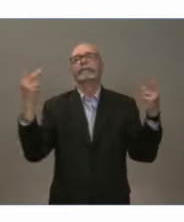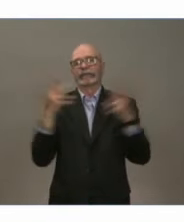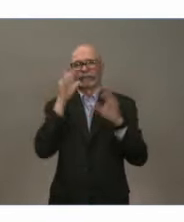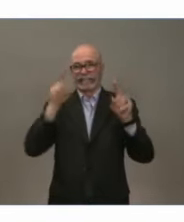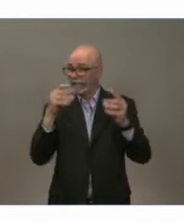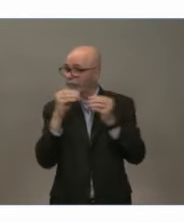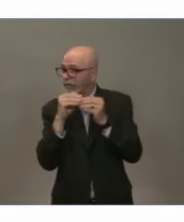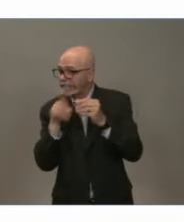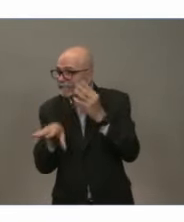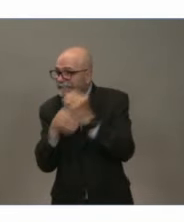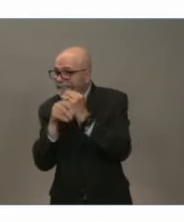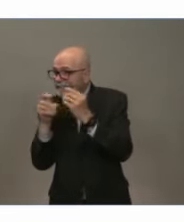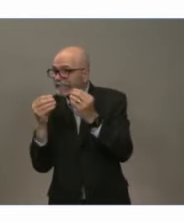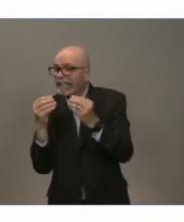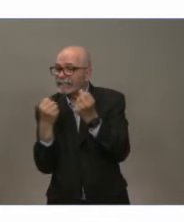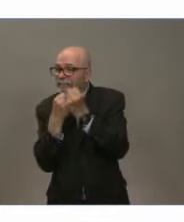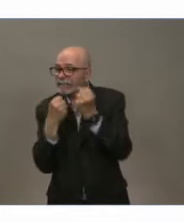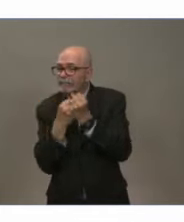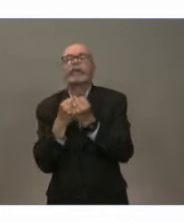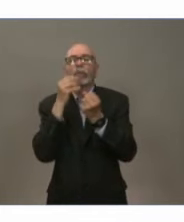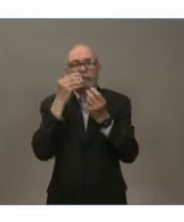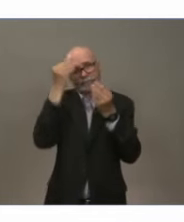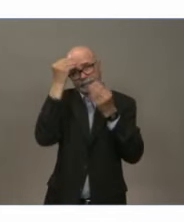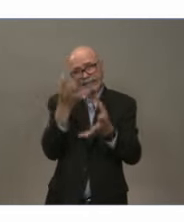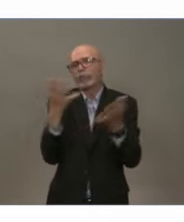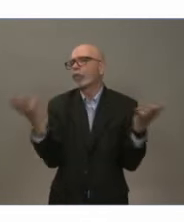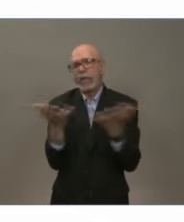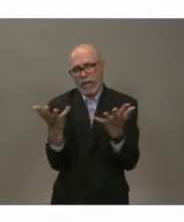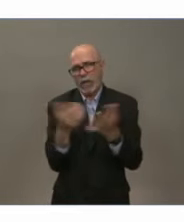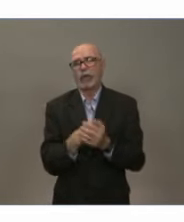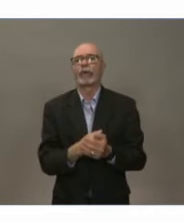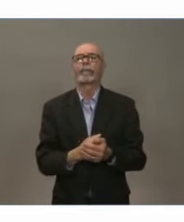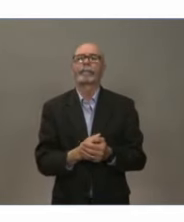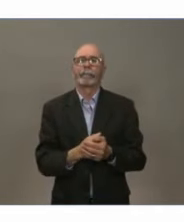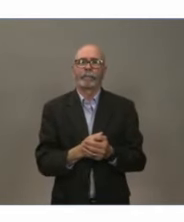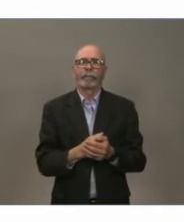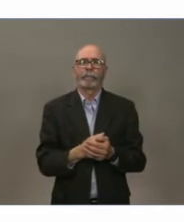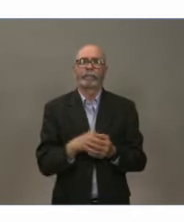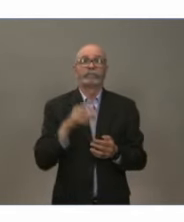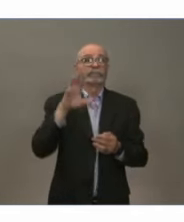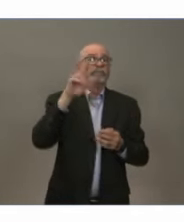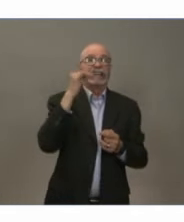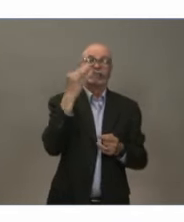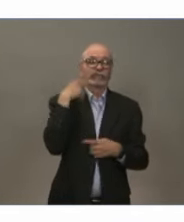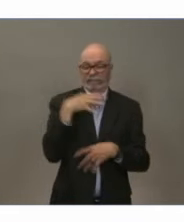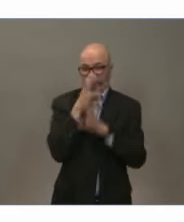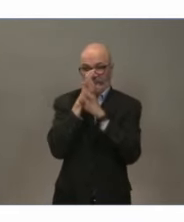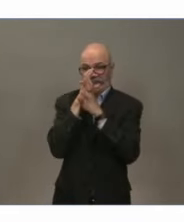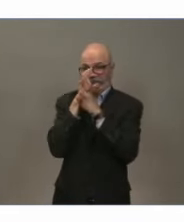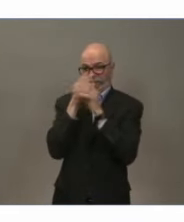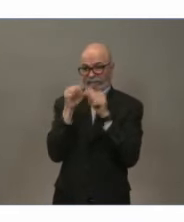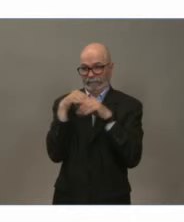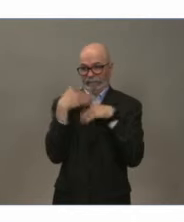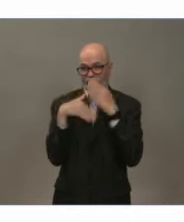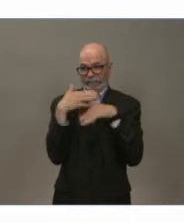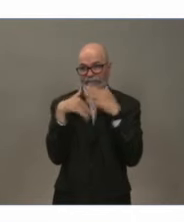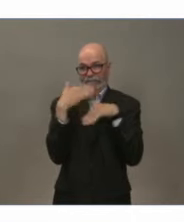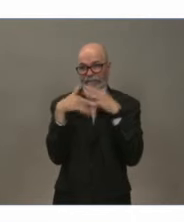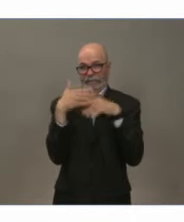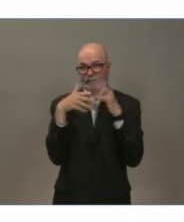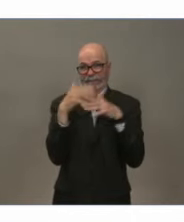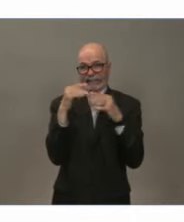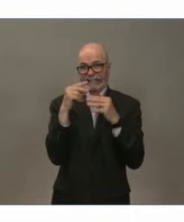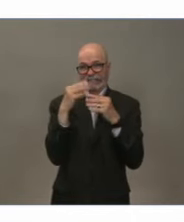if and when we start loosening up the restrictions based on public health, we then have to look at what parts of